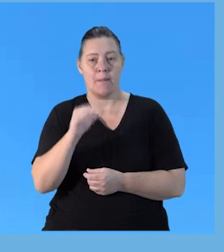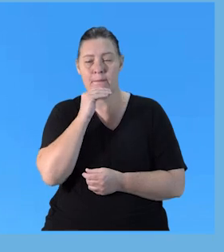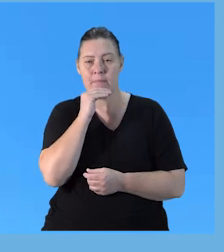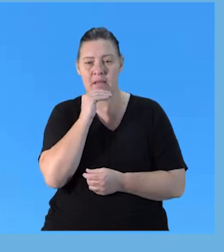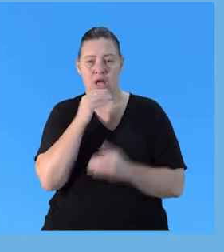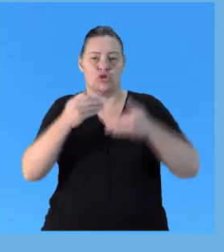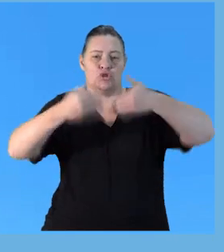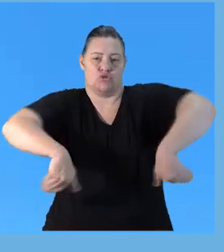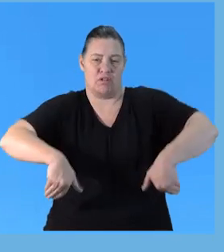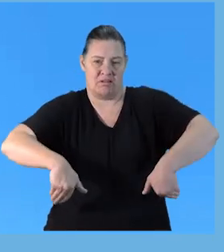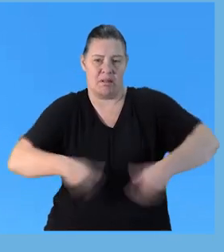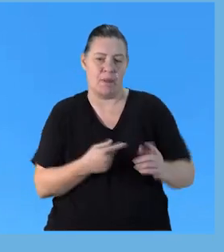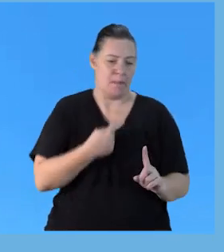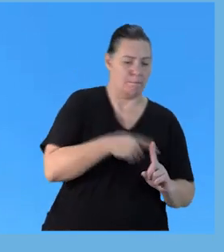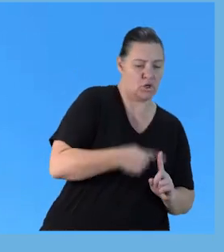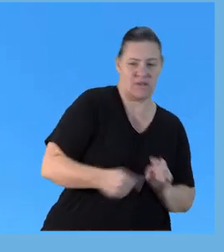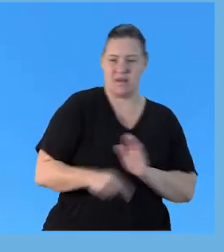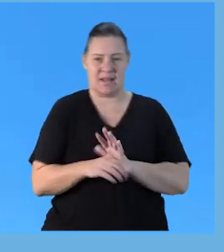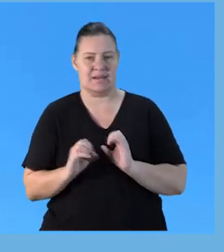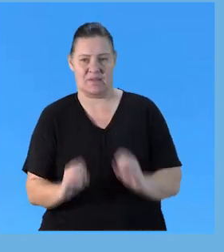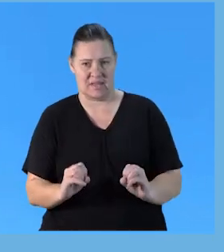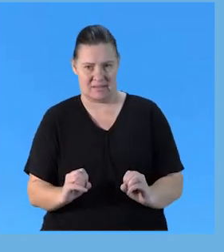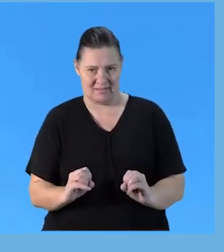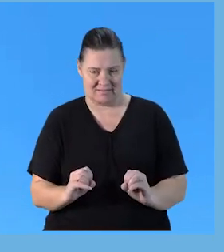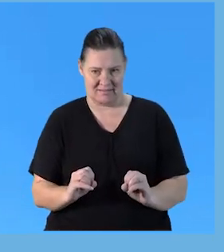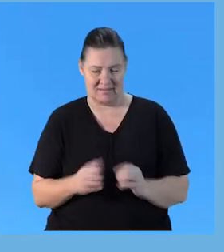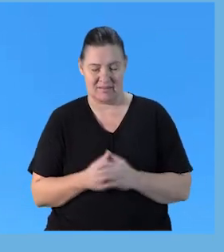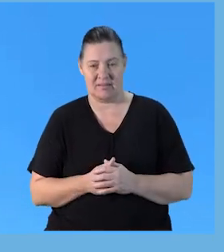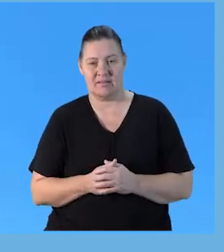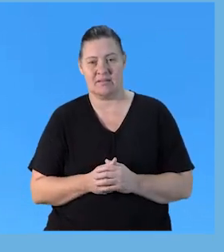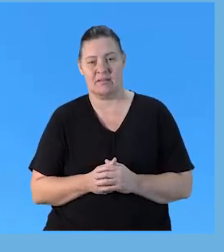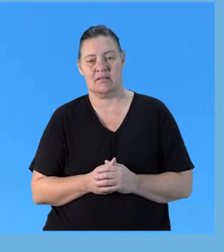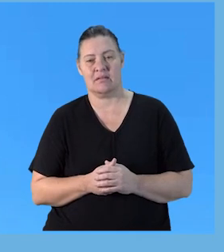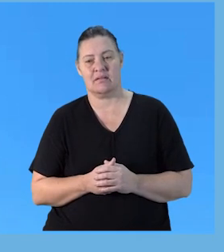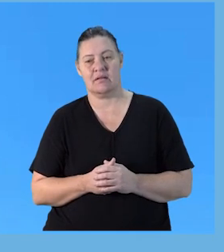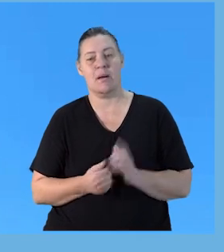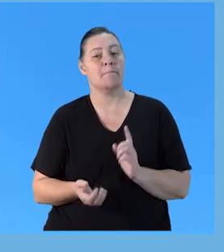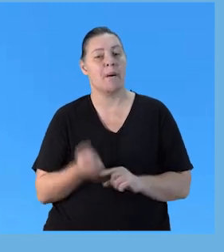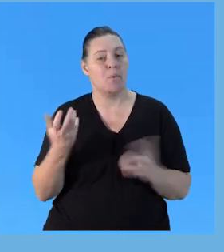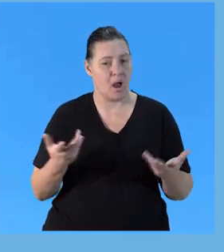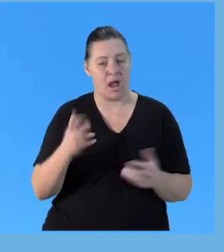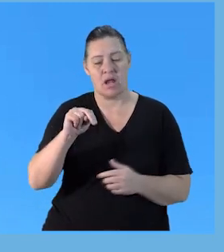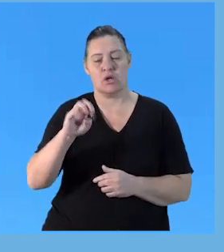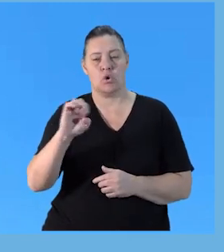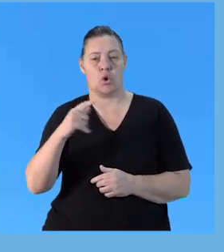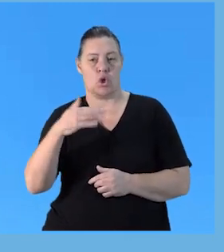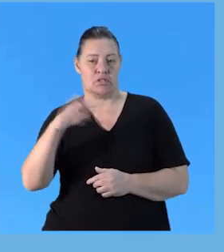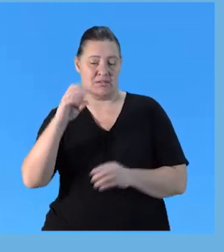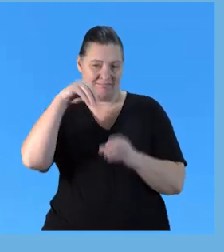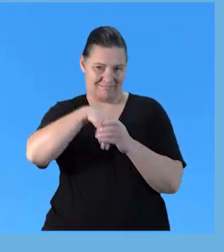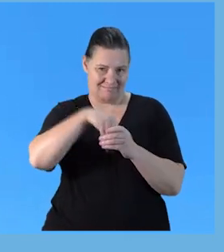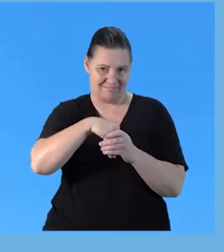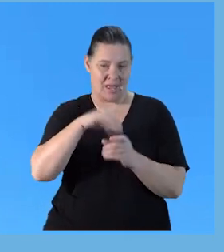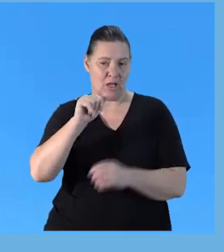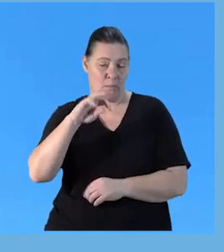my 2 light bulbs will be switched off because there won't be any current flowing through and passing through. And I also have my 1 cell there. If